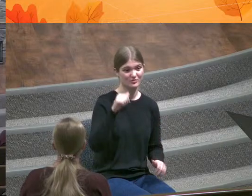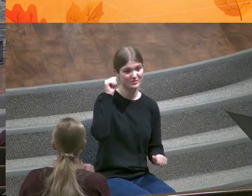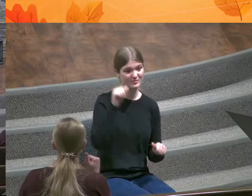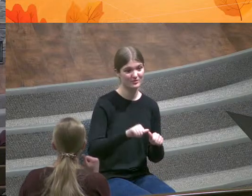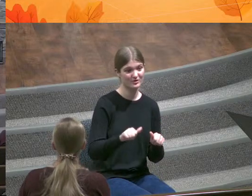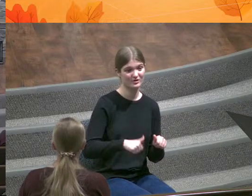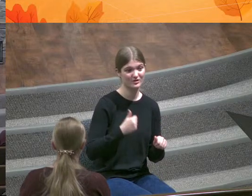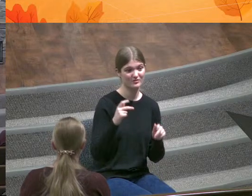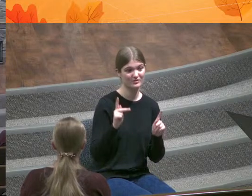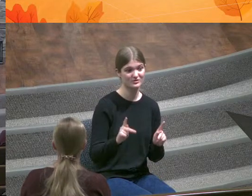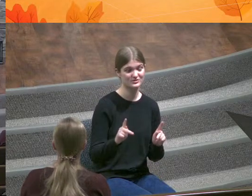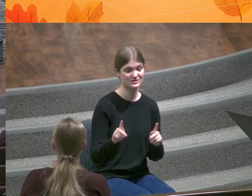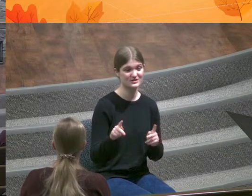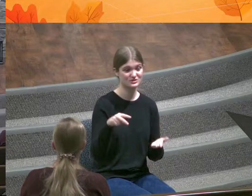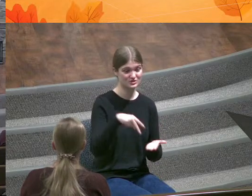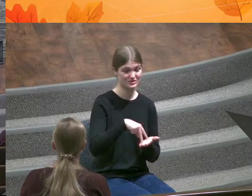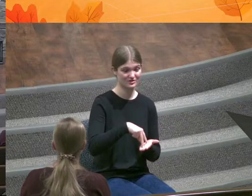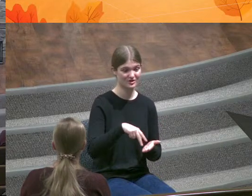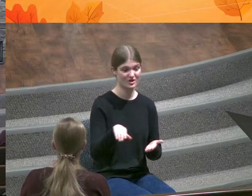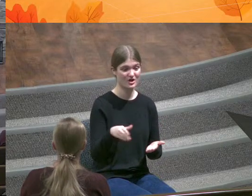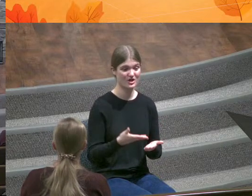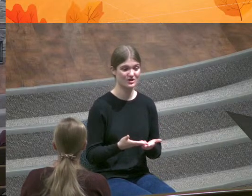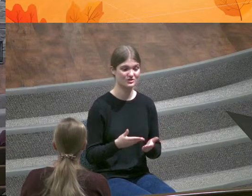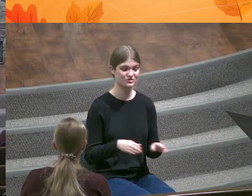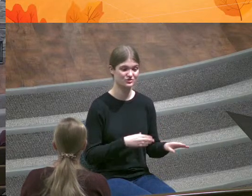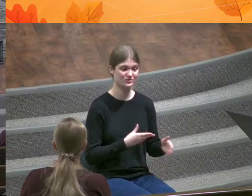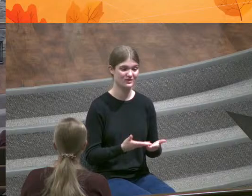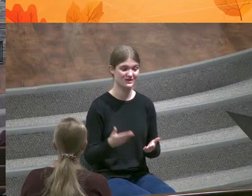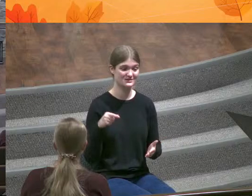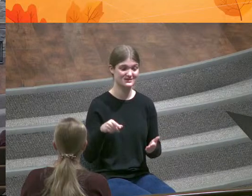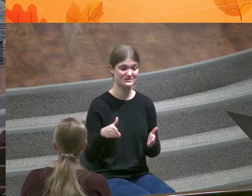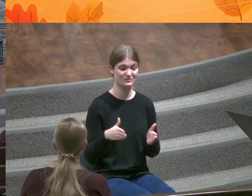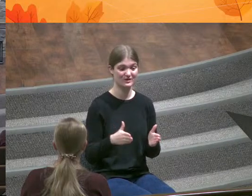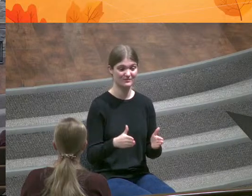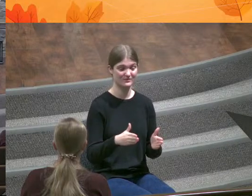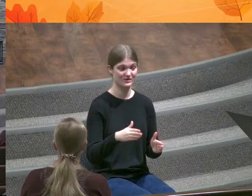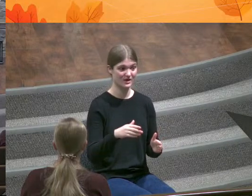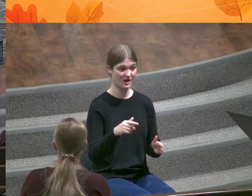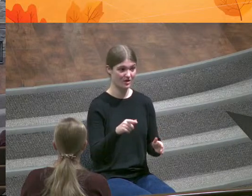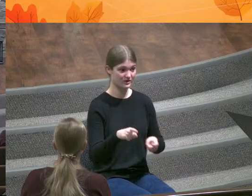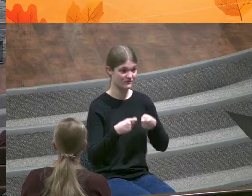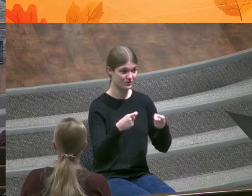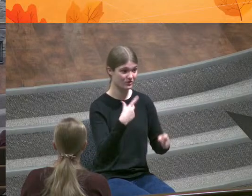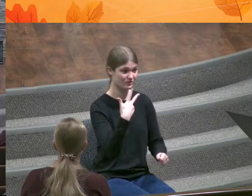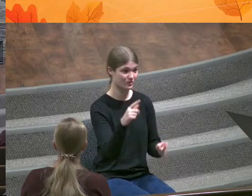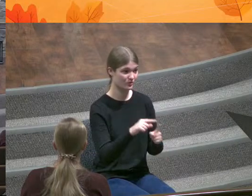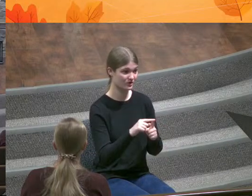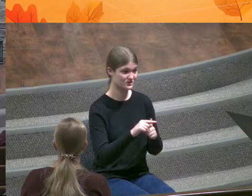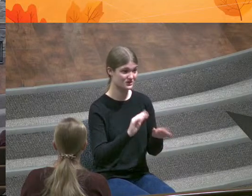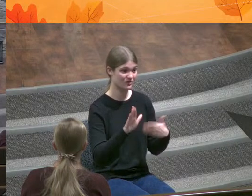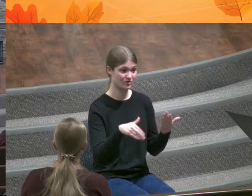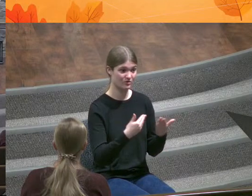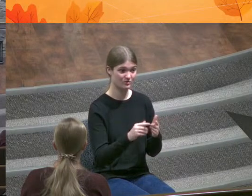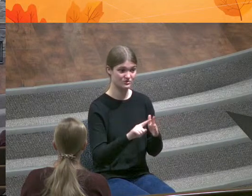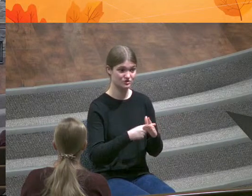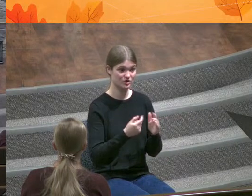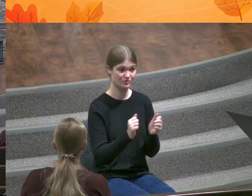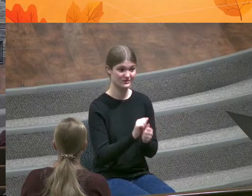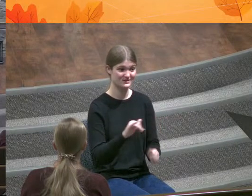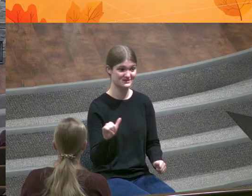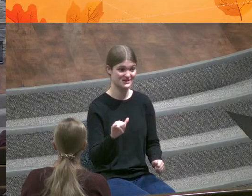and did things this way. I'm going to give you three words, and all of them are going to start with the same letter so that you can take them